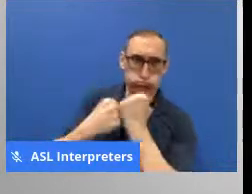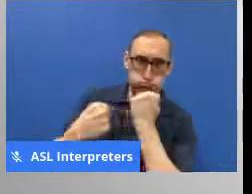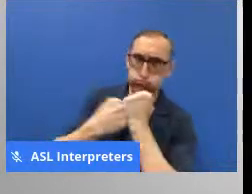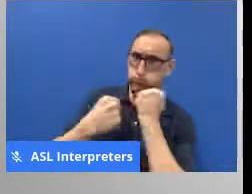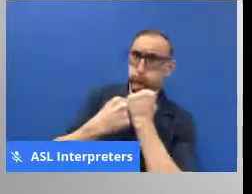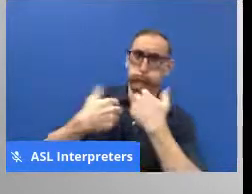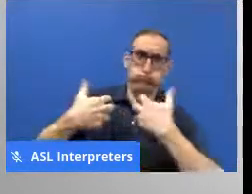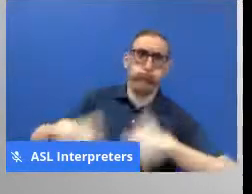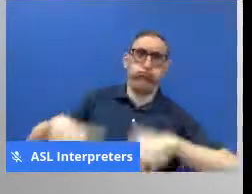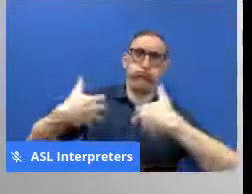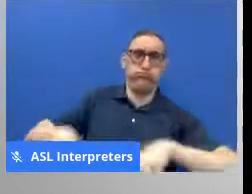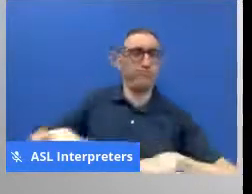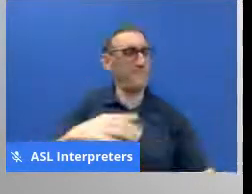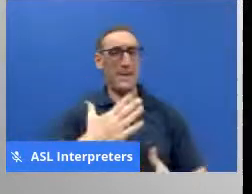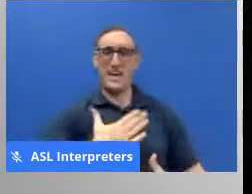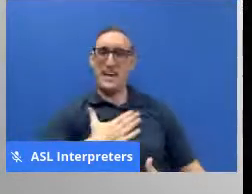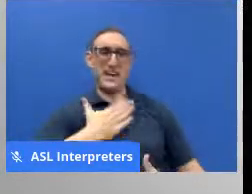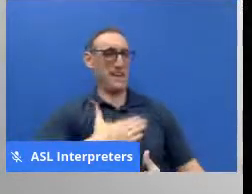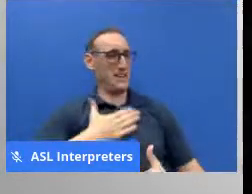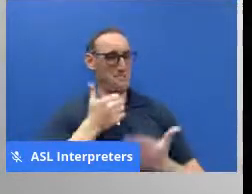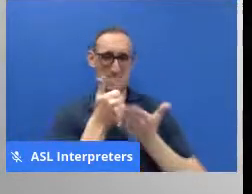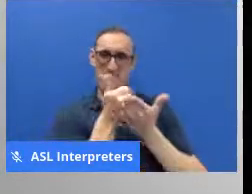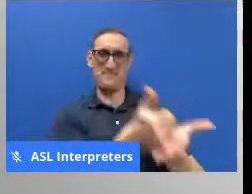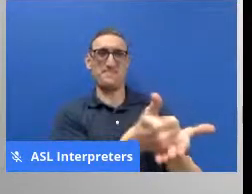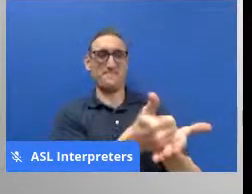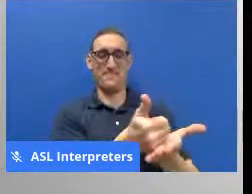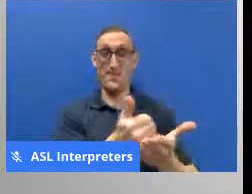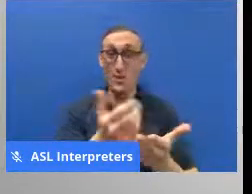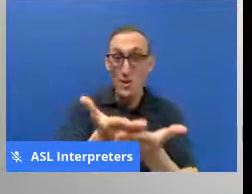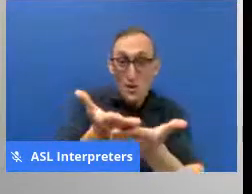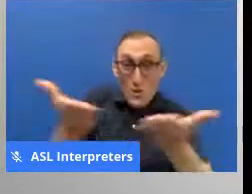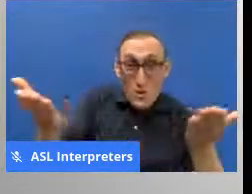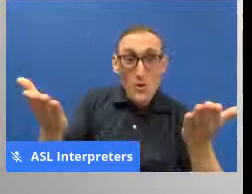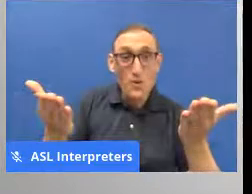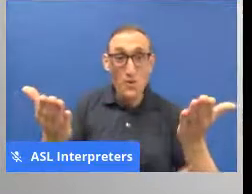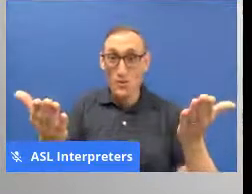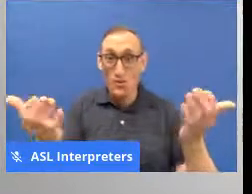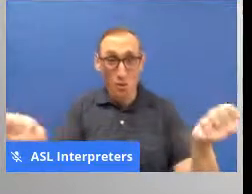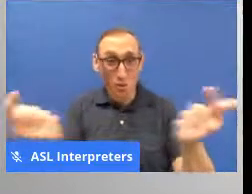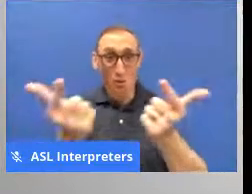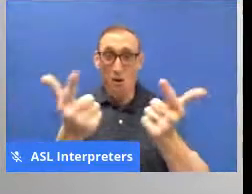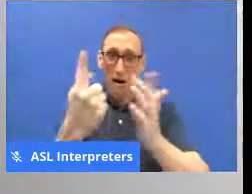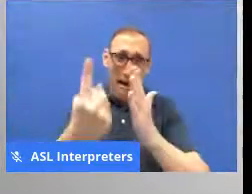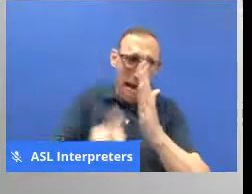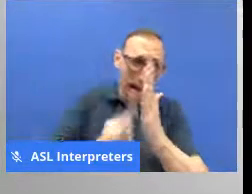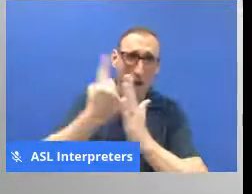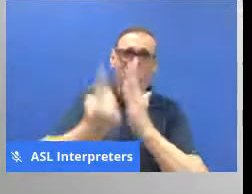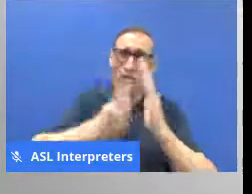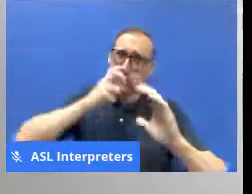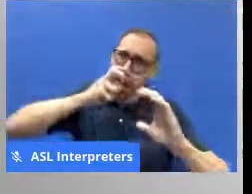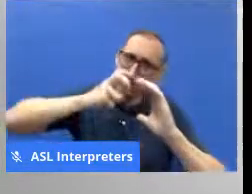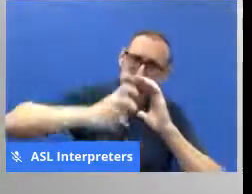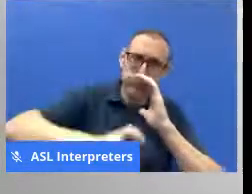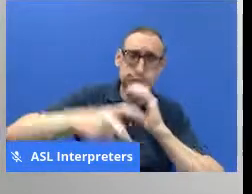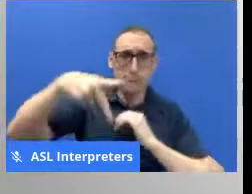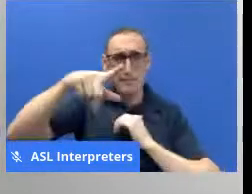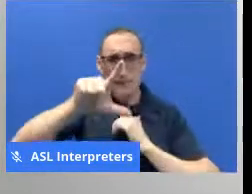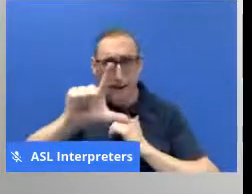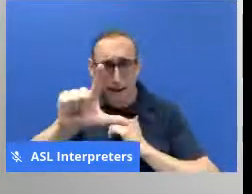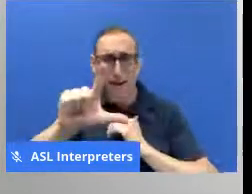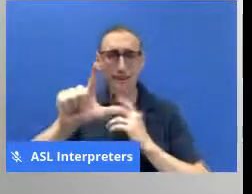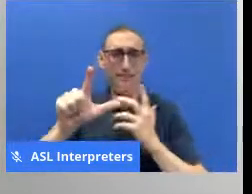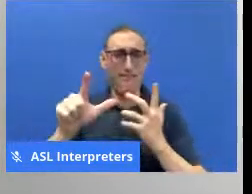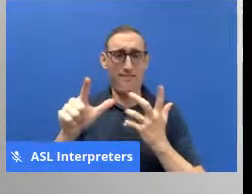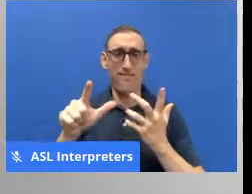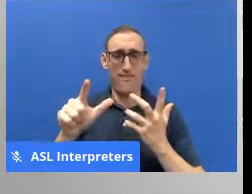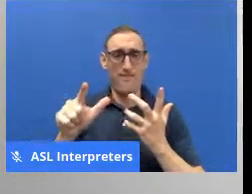My pleasure. Thank you all for all of the hours of PL that have made it easy for James to